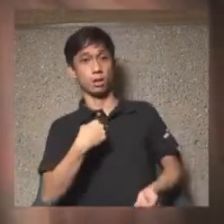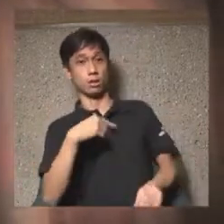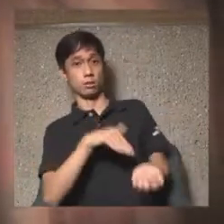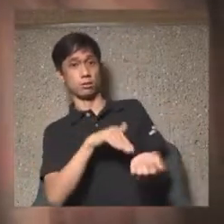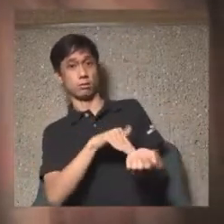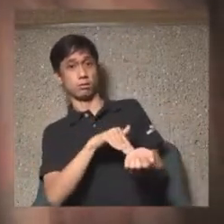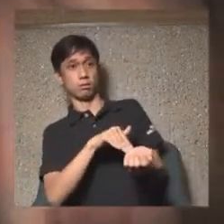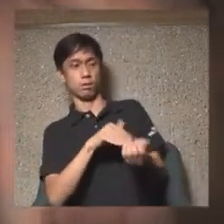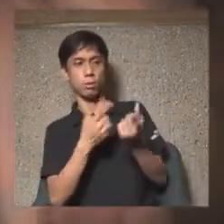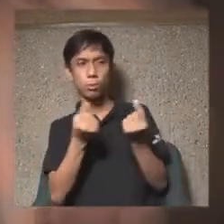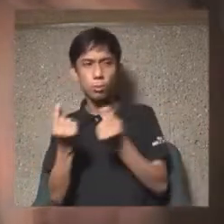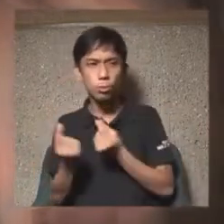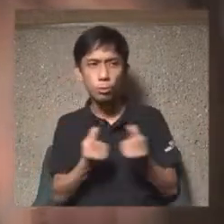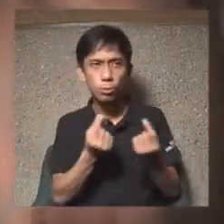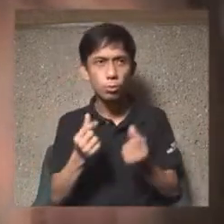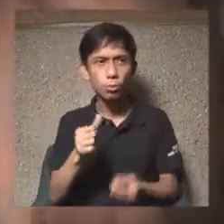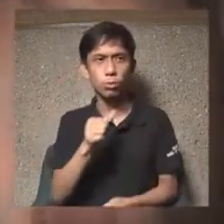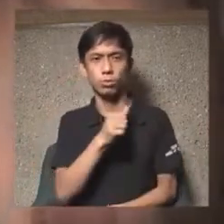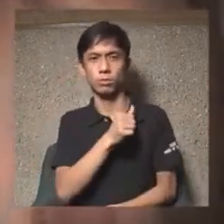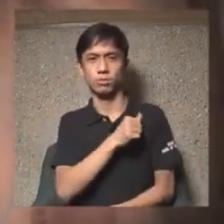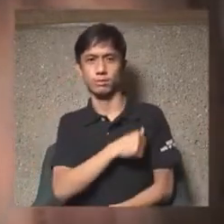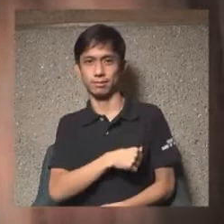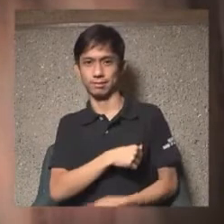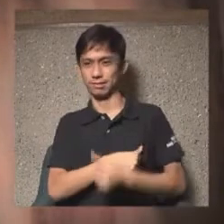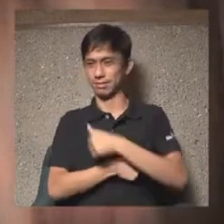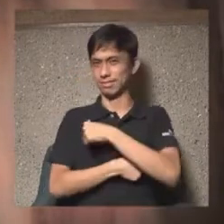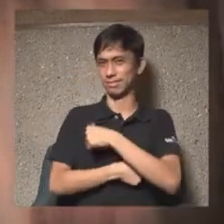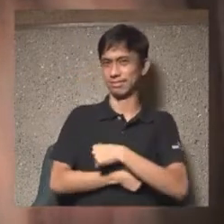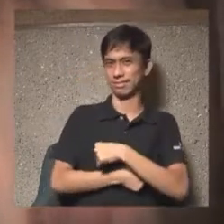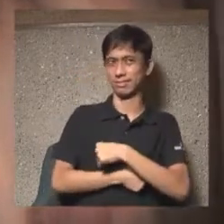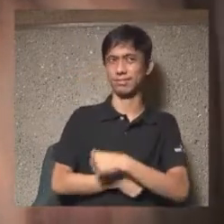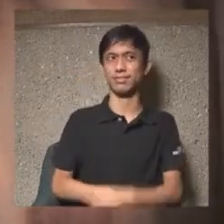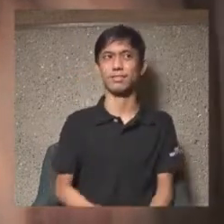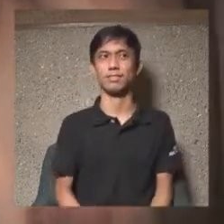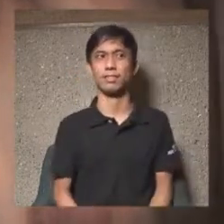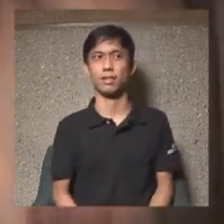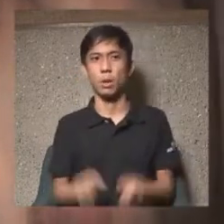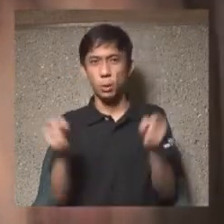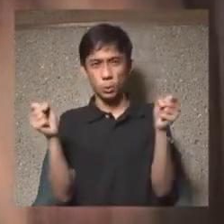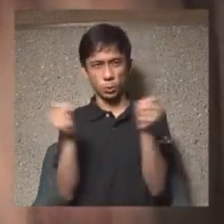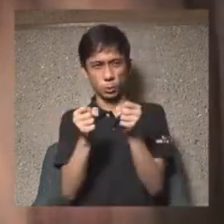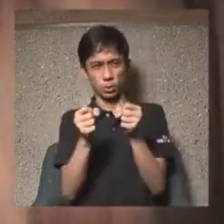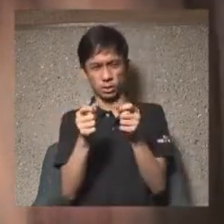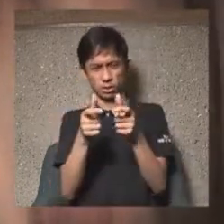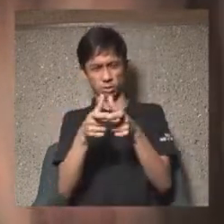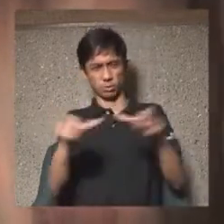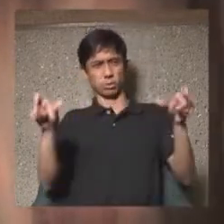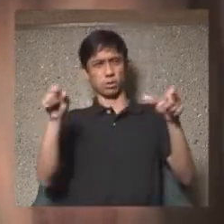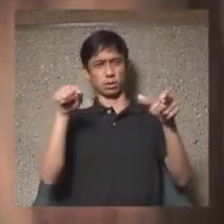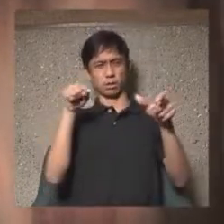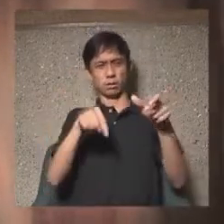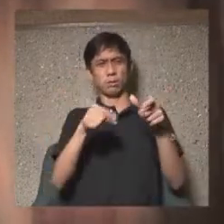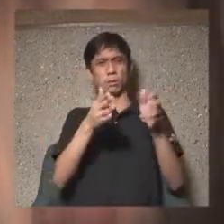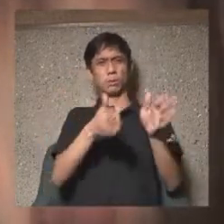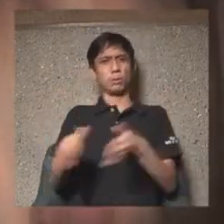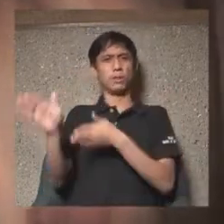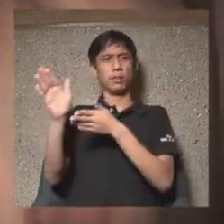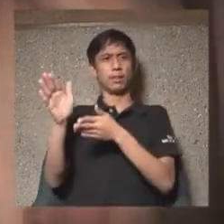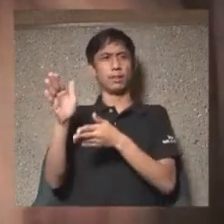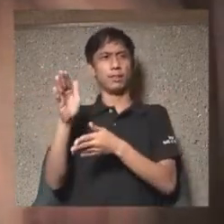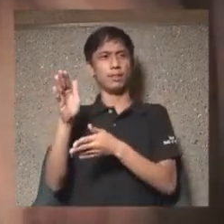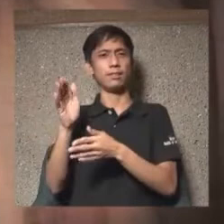done. Surgeries, minor and small, they leave scars, right? Surgeries are expensive,